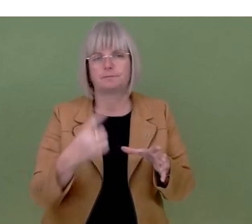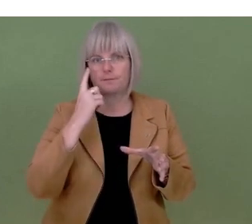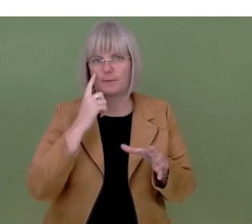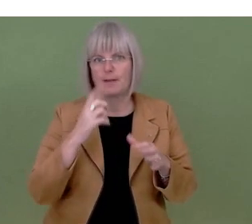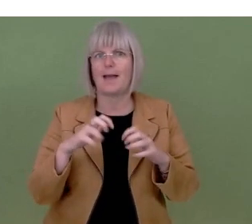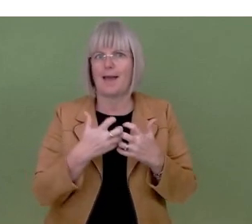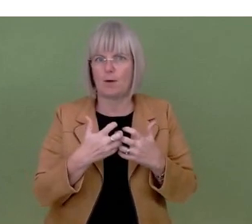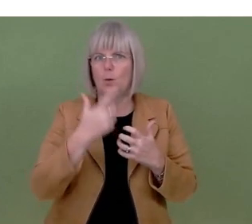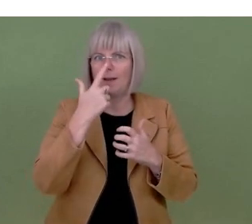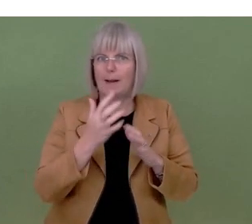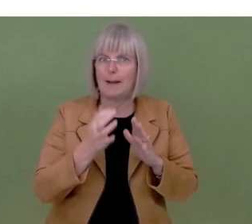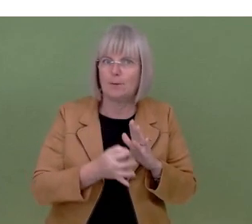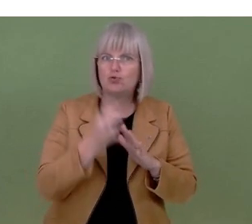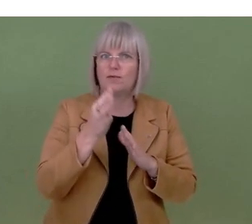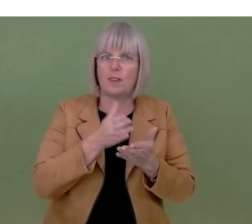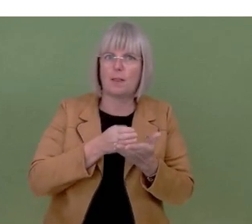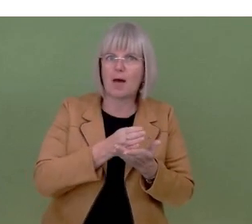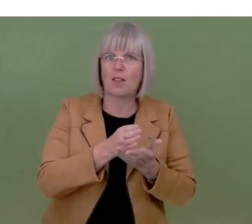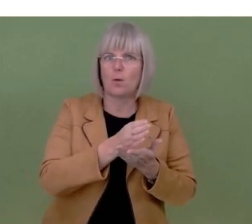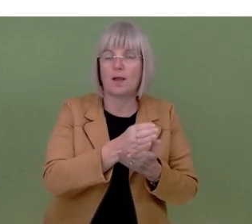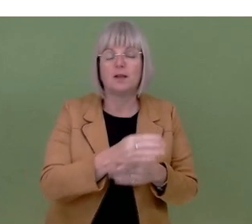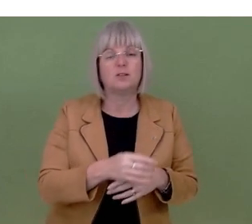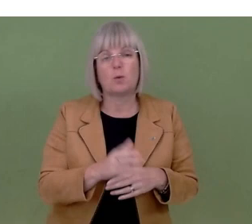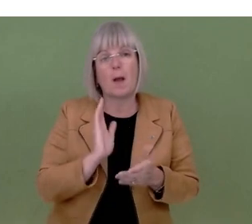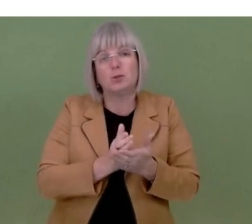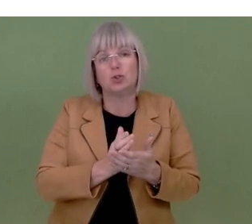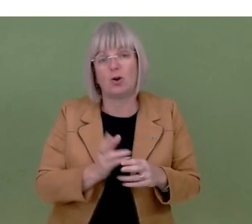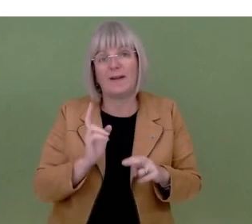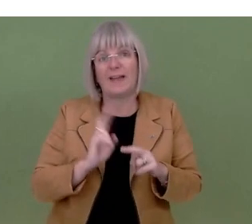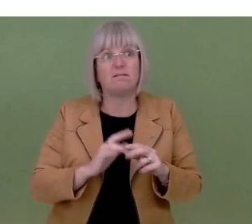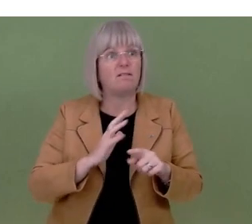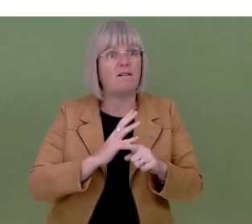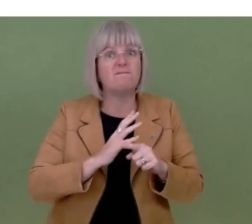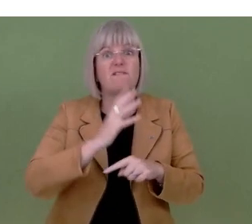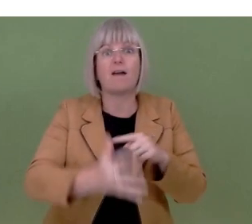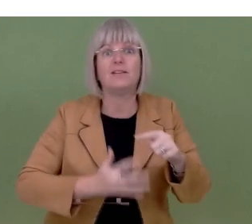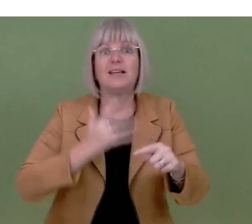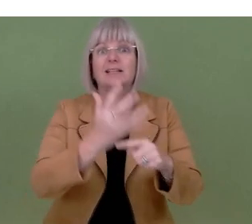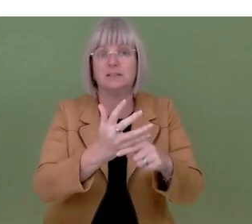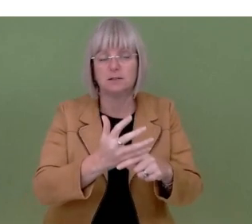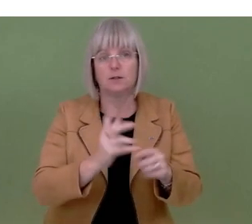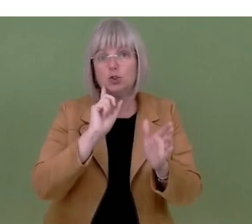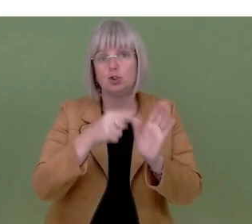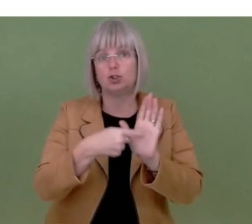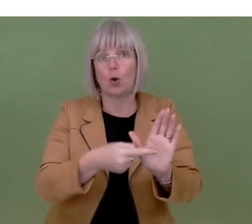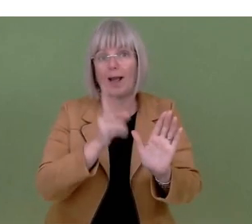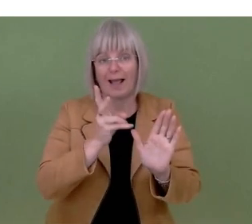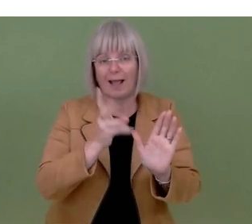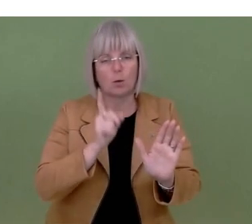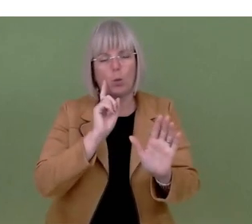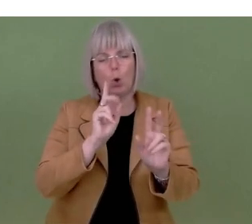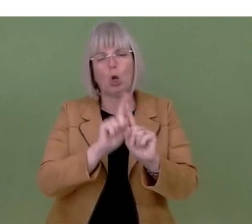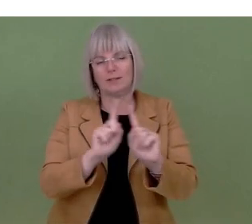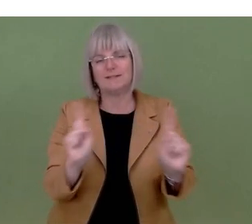over time. So I'm pretty sure if I share the pathway with you in 5 years' time, hopefully it'll be different in ways which we can't